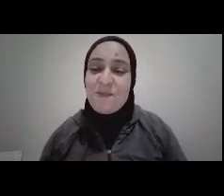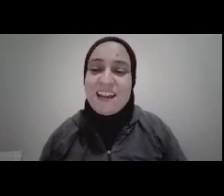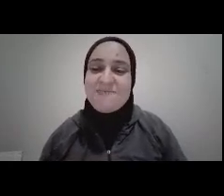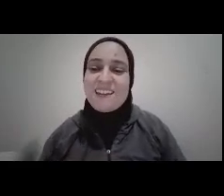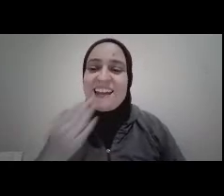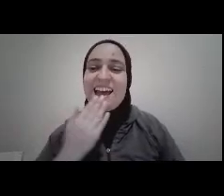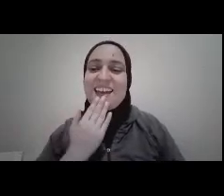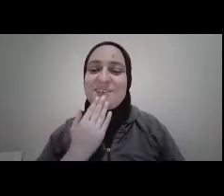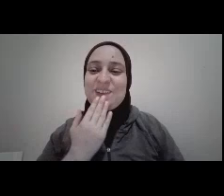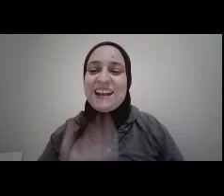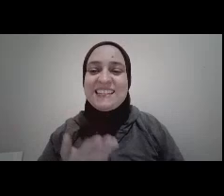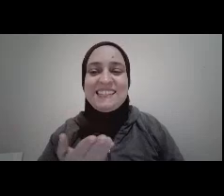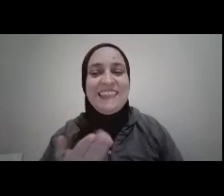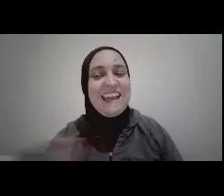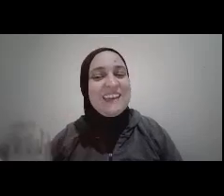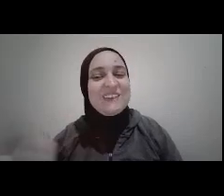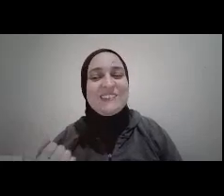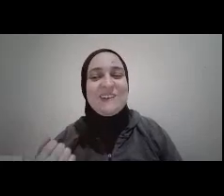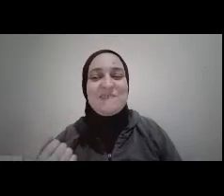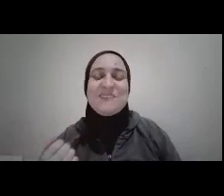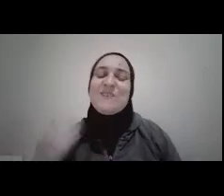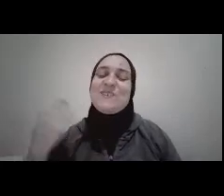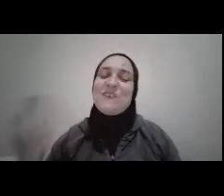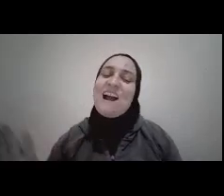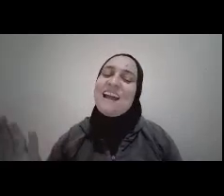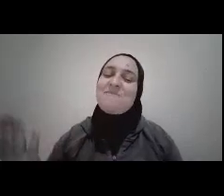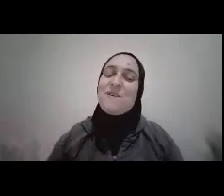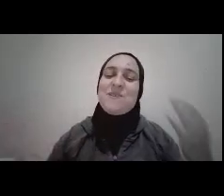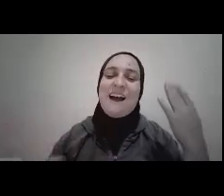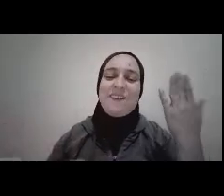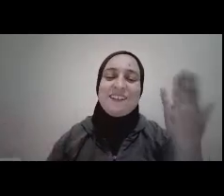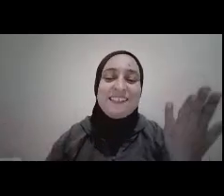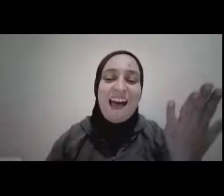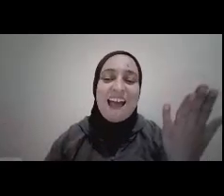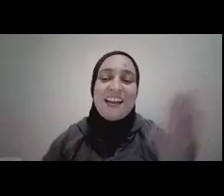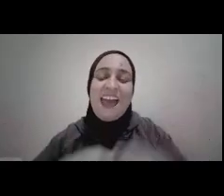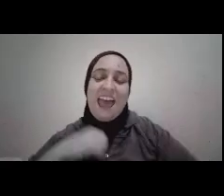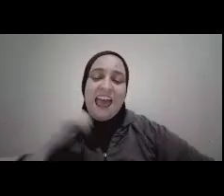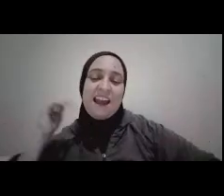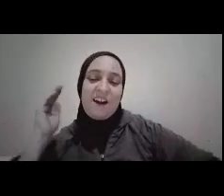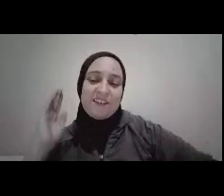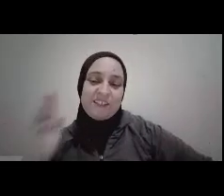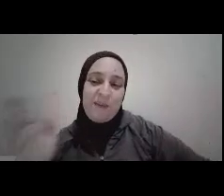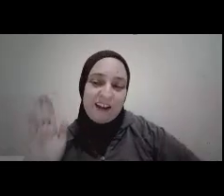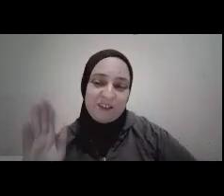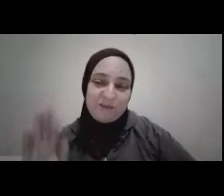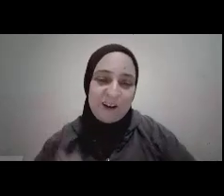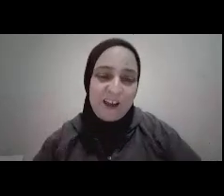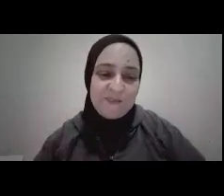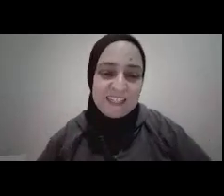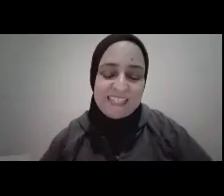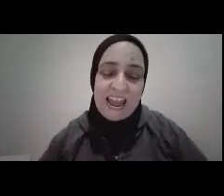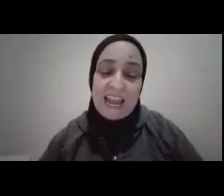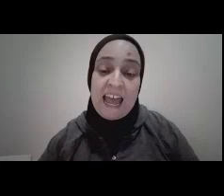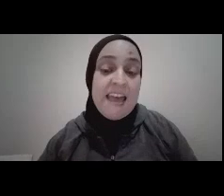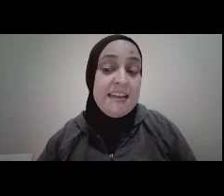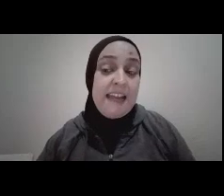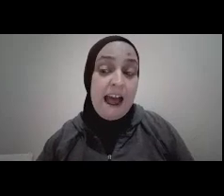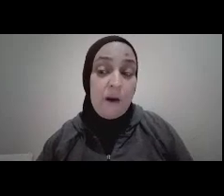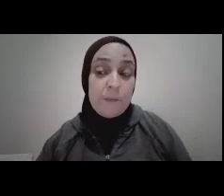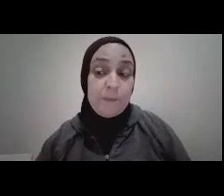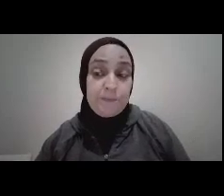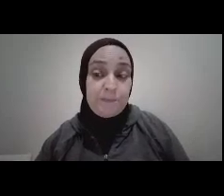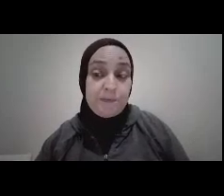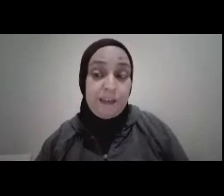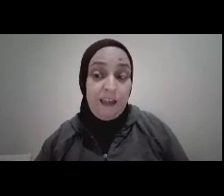Gracias. Muy bien, friends. Thank you so much for trying both our sign and our Spanish word of the day.